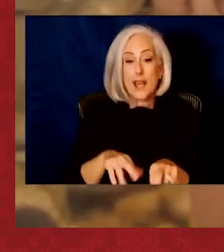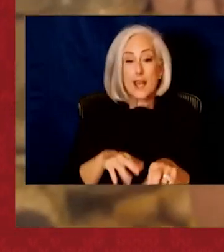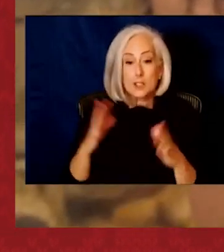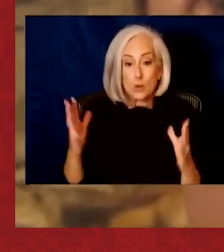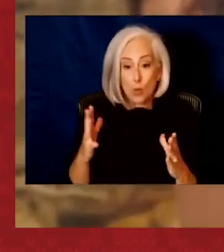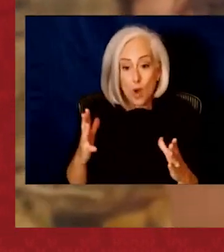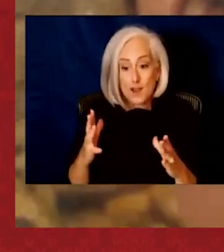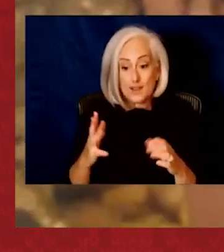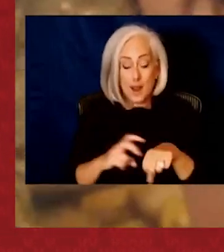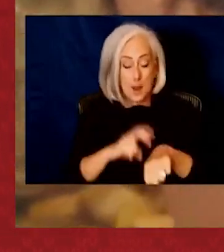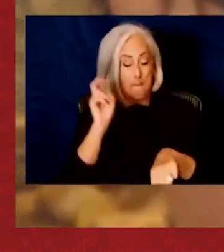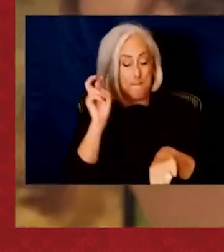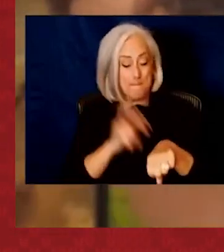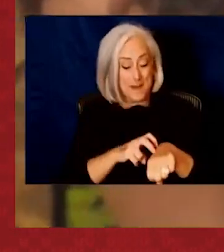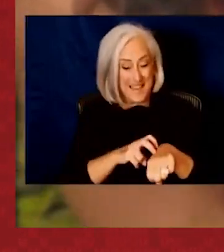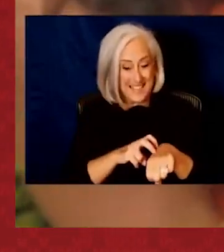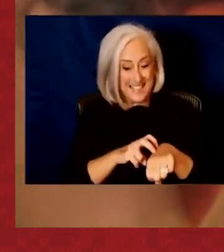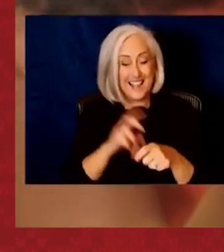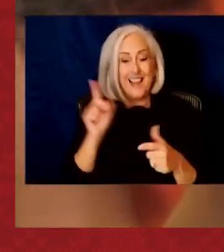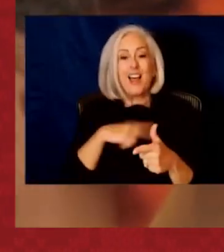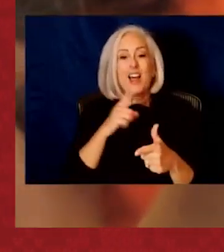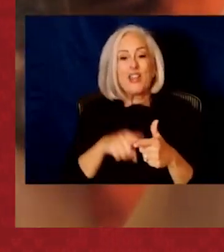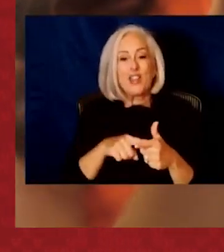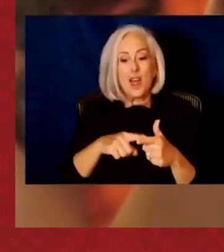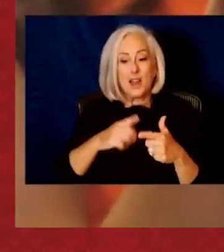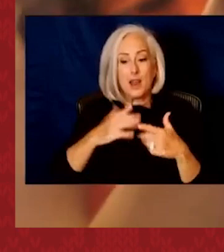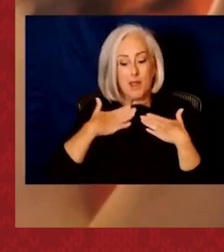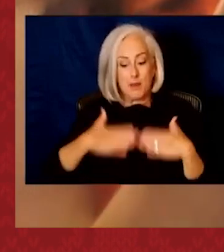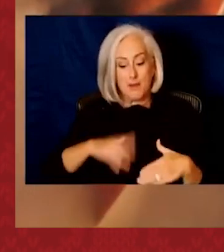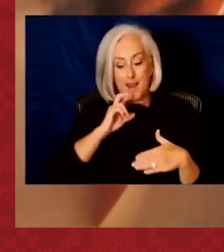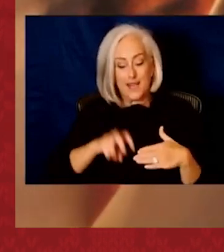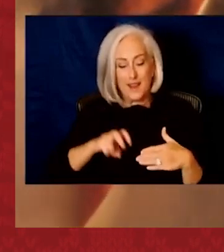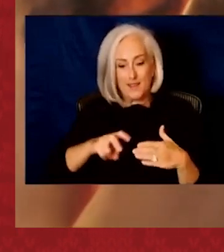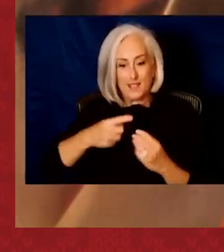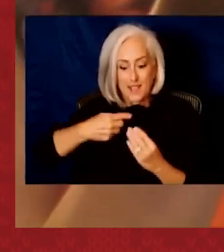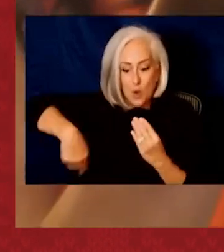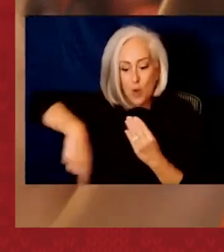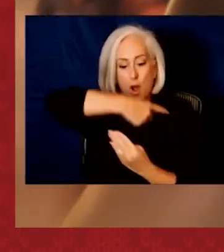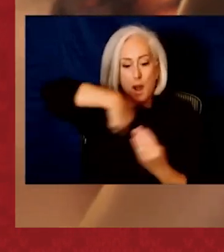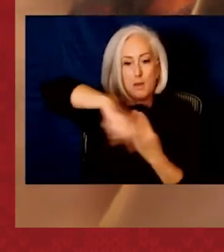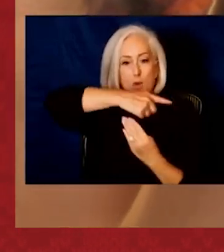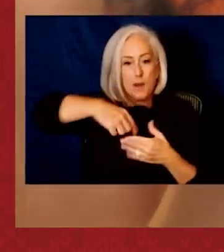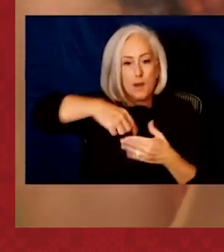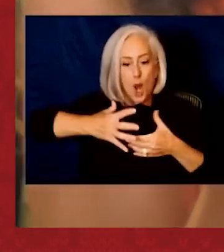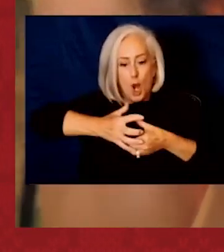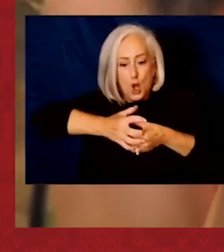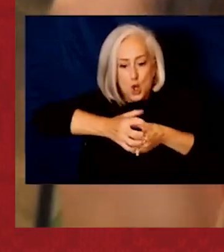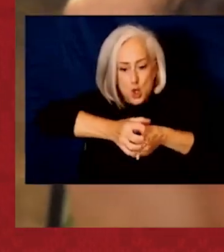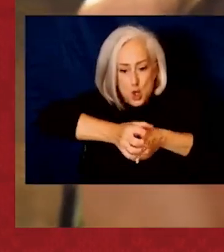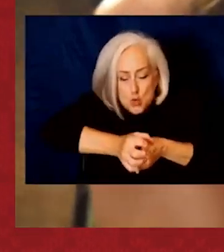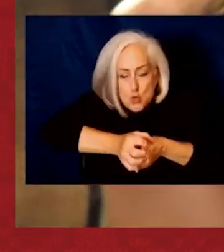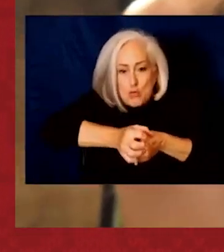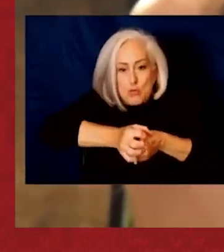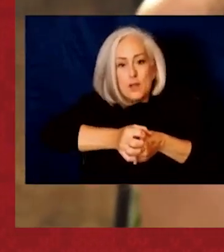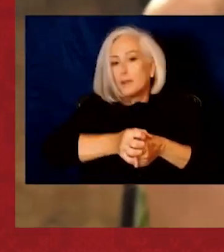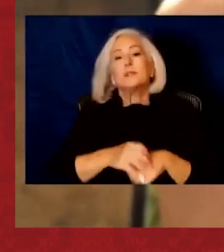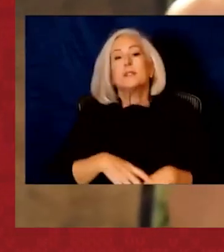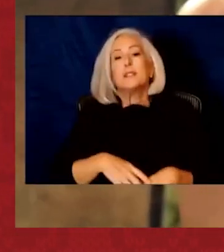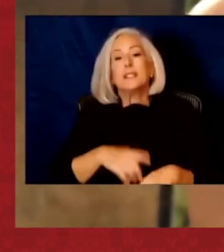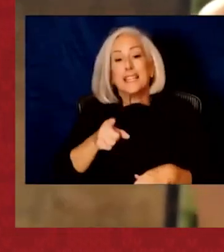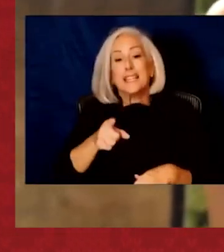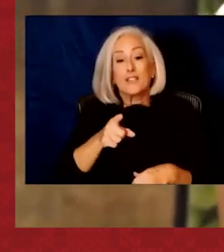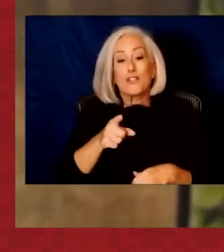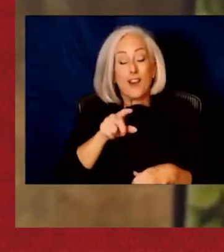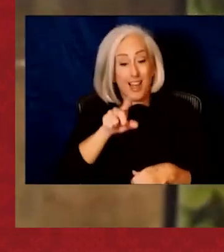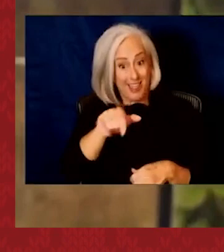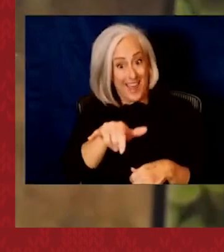suffocate them, and then they consume them. So they still bite, and they still have teeth. If you were to open up Louise's mouth especially, you would see that she has